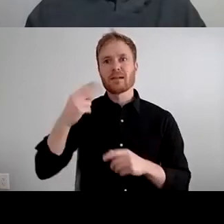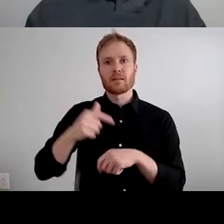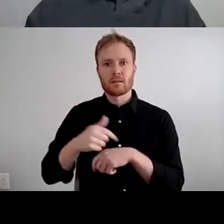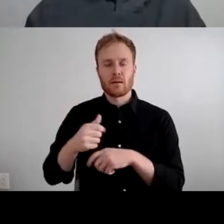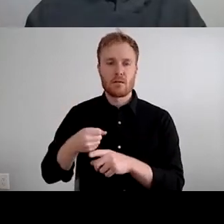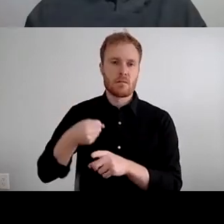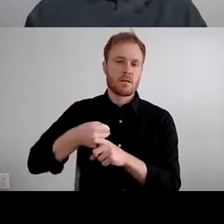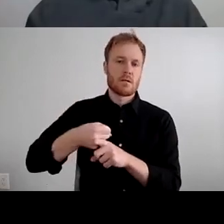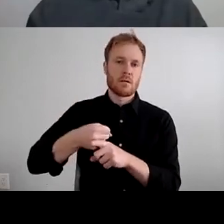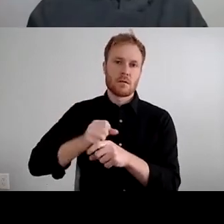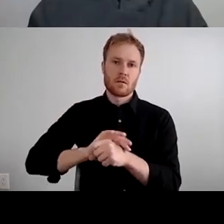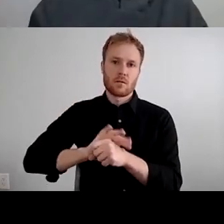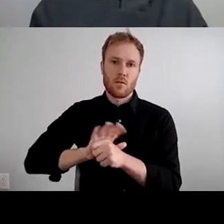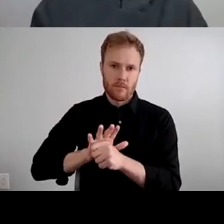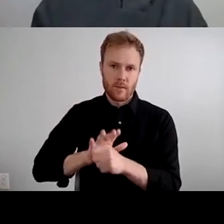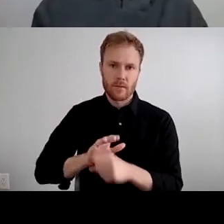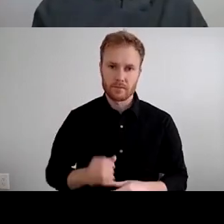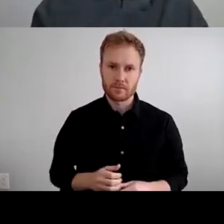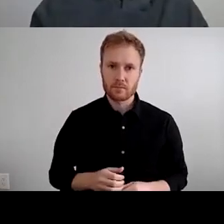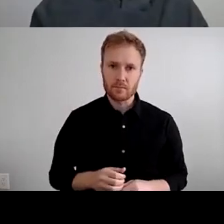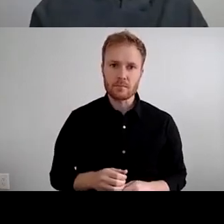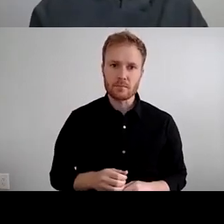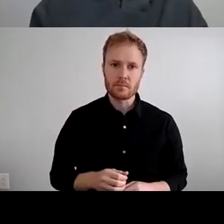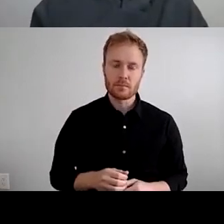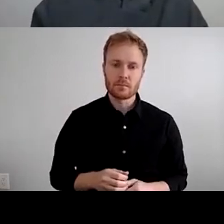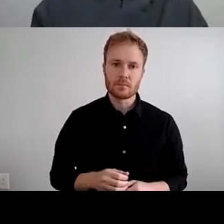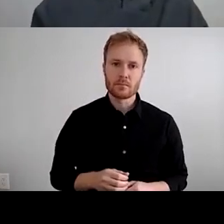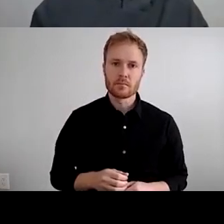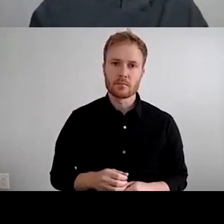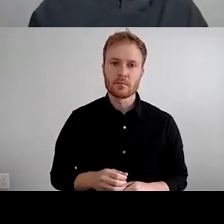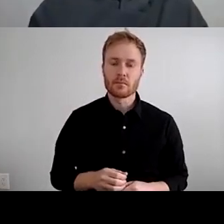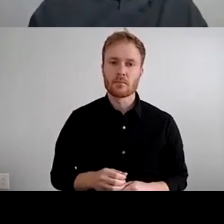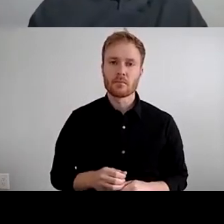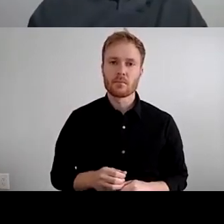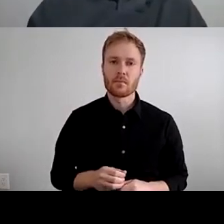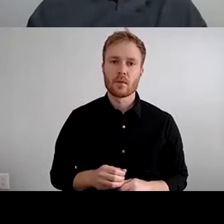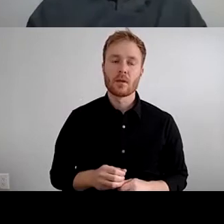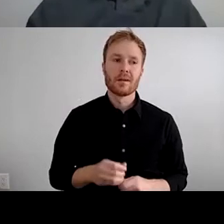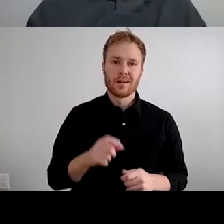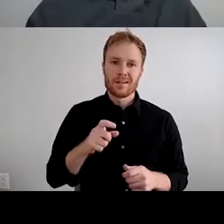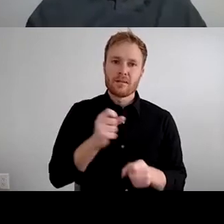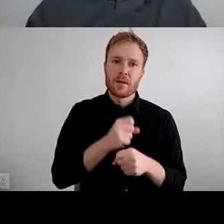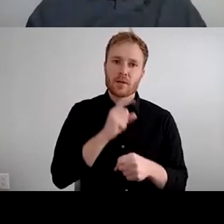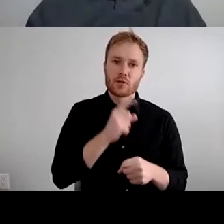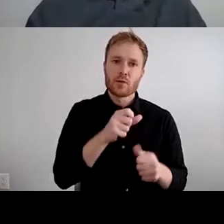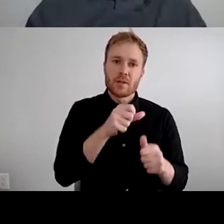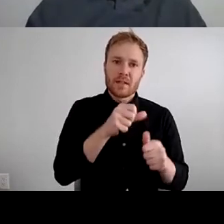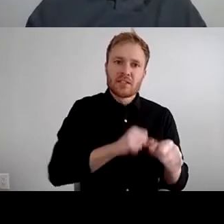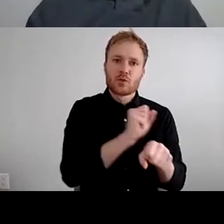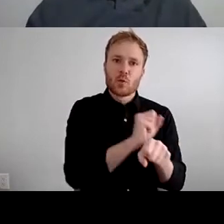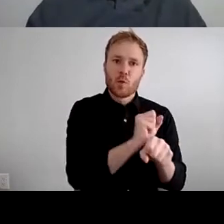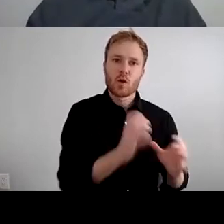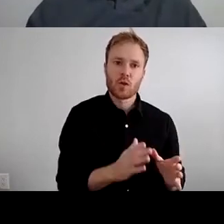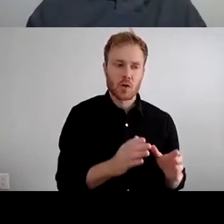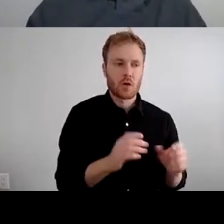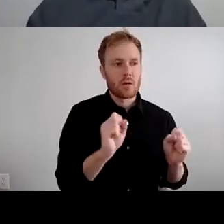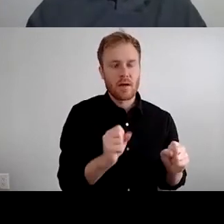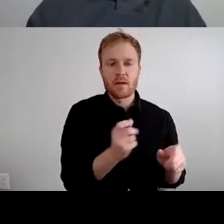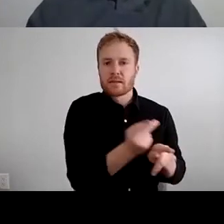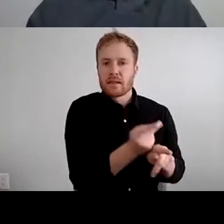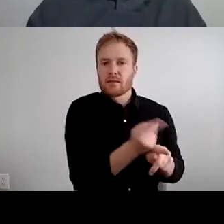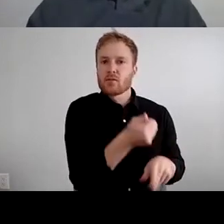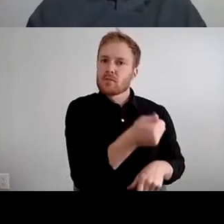ensure that the people come before profit, and each and every worker has the opportunity to take care of themselves and their